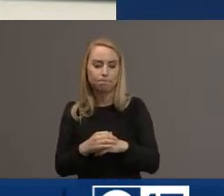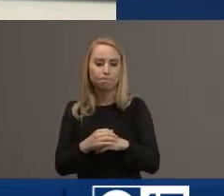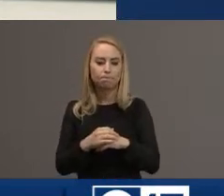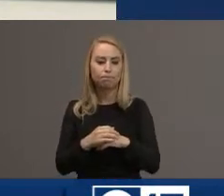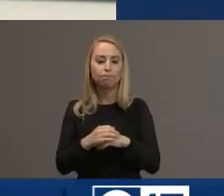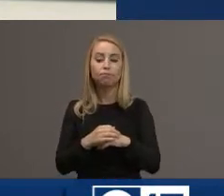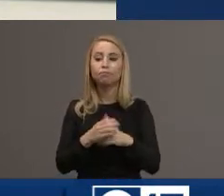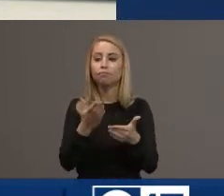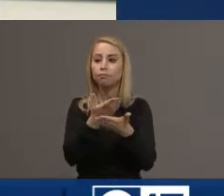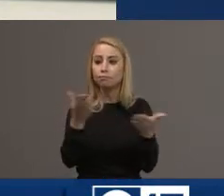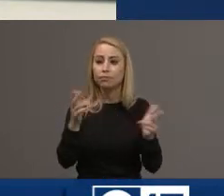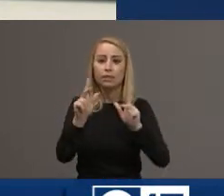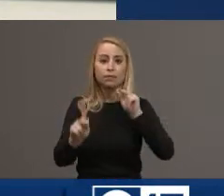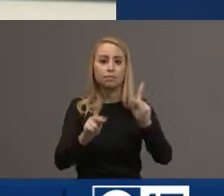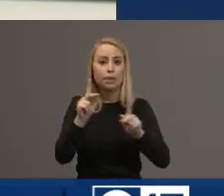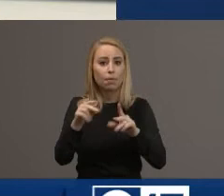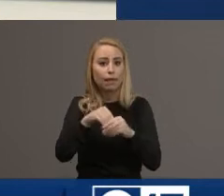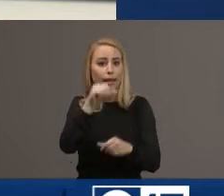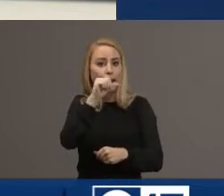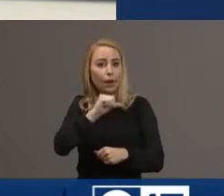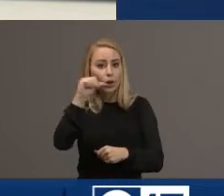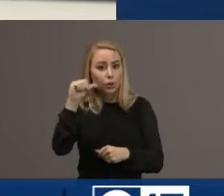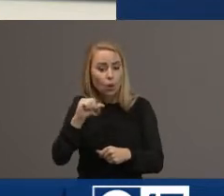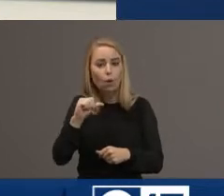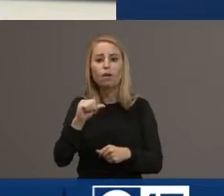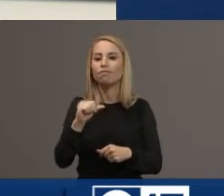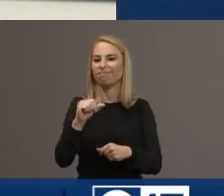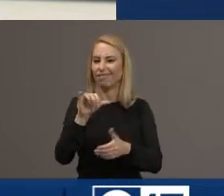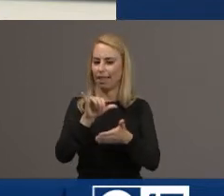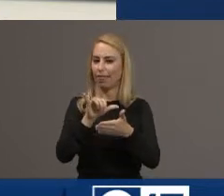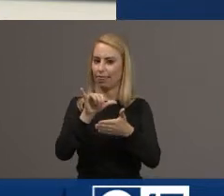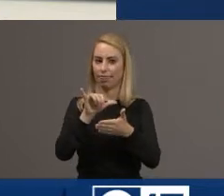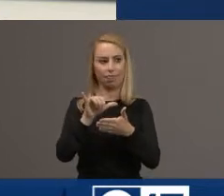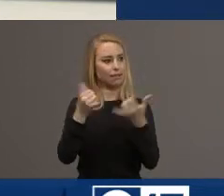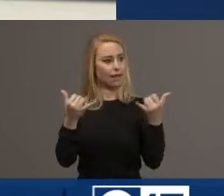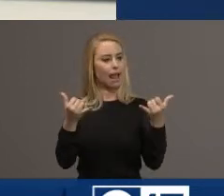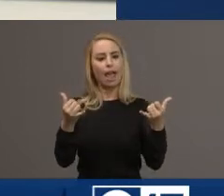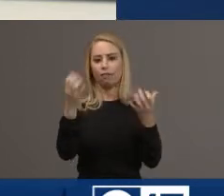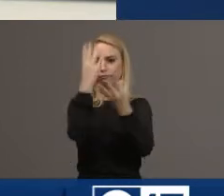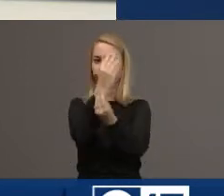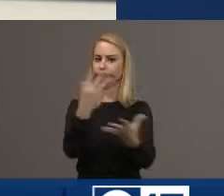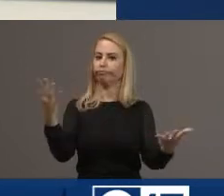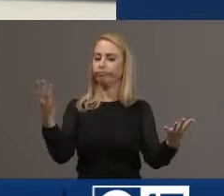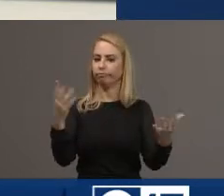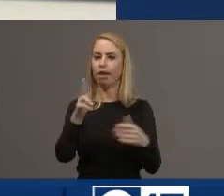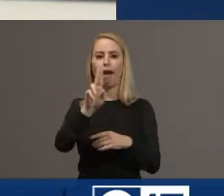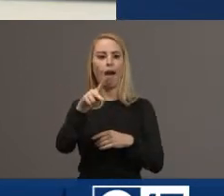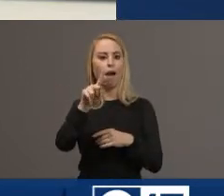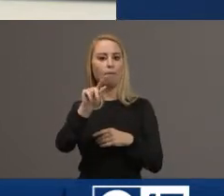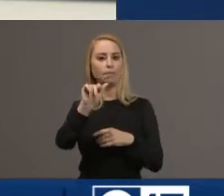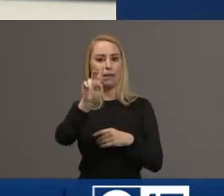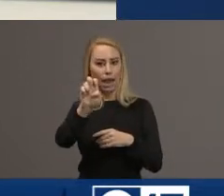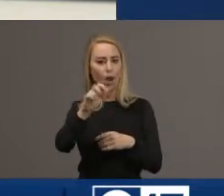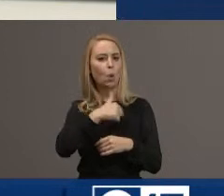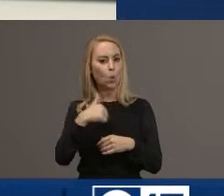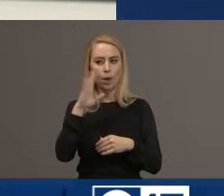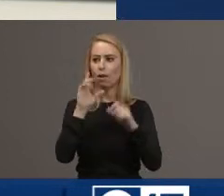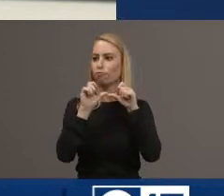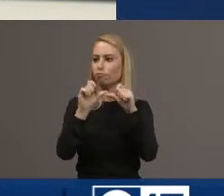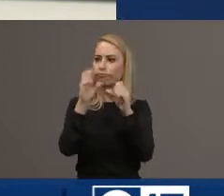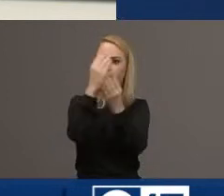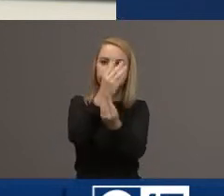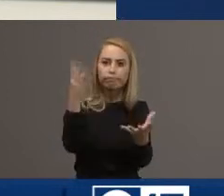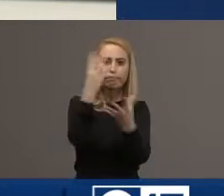the citizens of Arizona, this is our update. We're going to continue to communicate where we are in terms